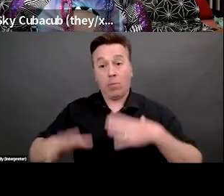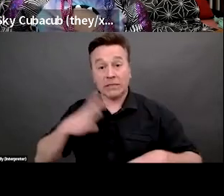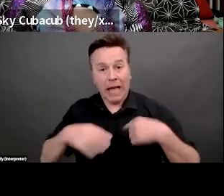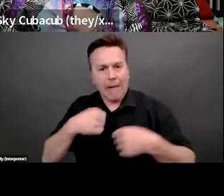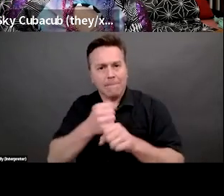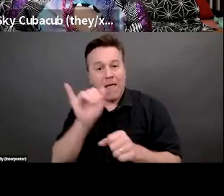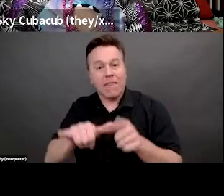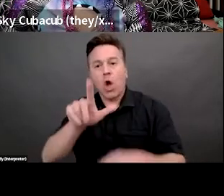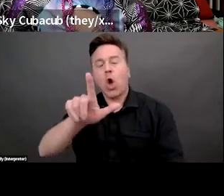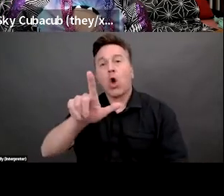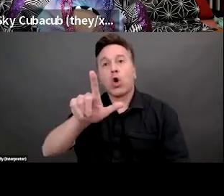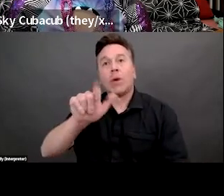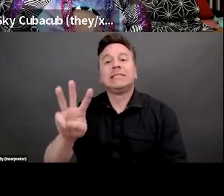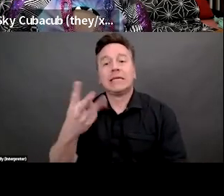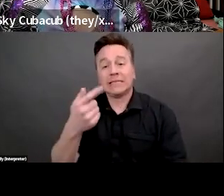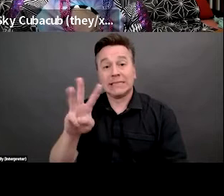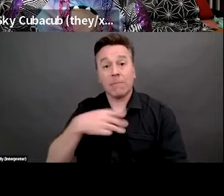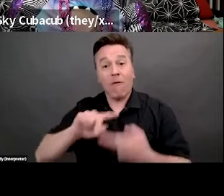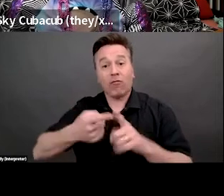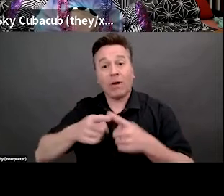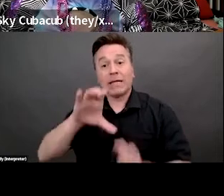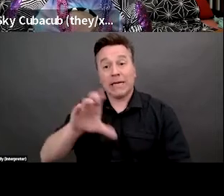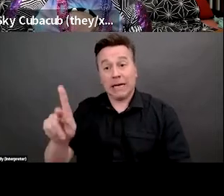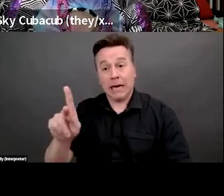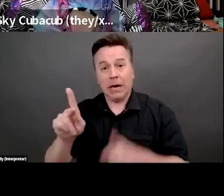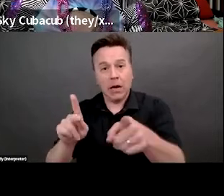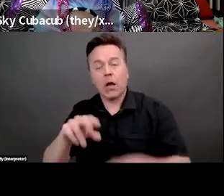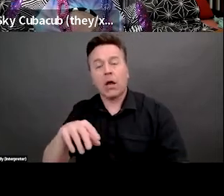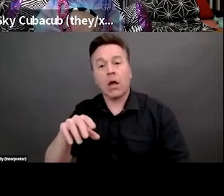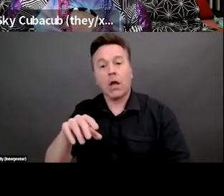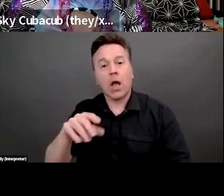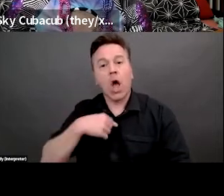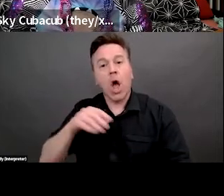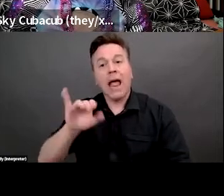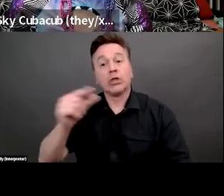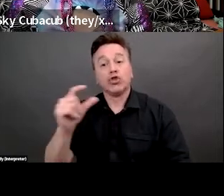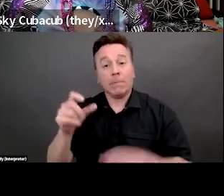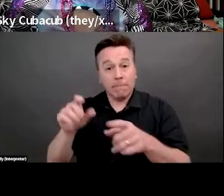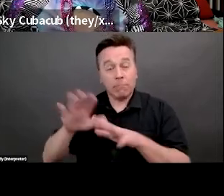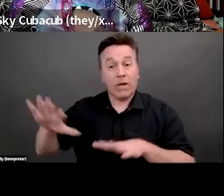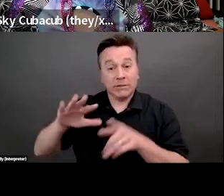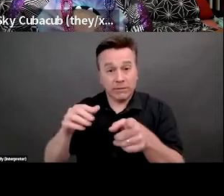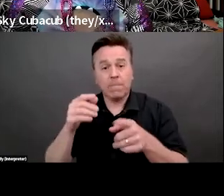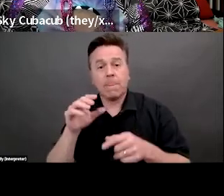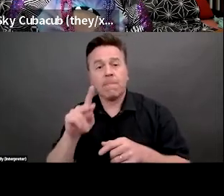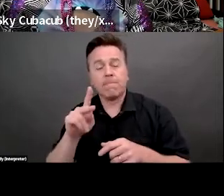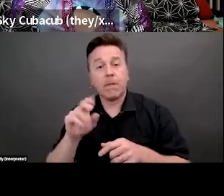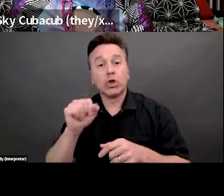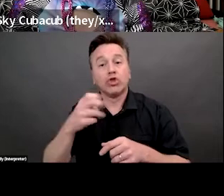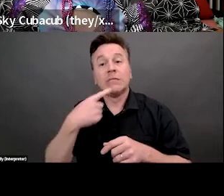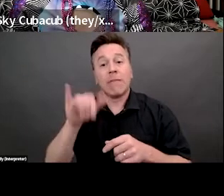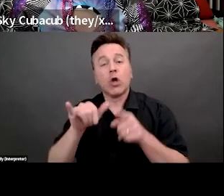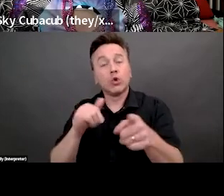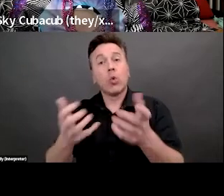in 2016 for my friend CK, whose Roses Are Spread on Instagram. She said that